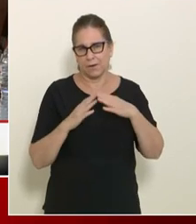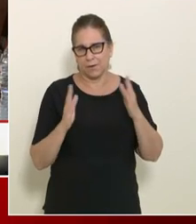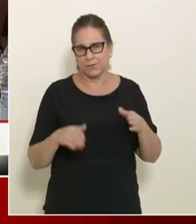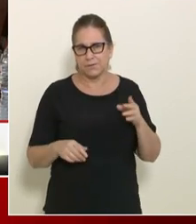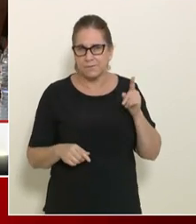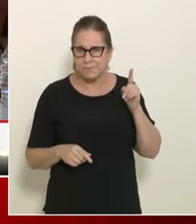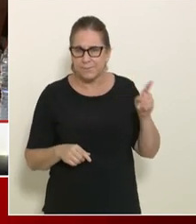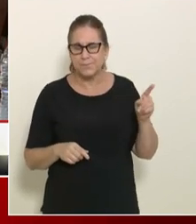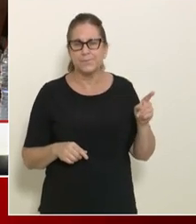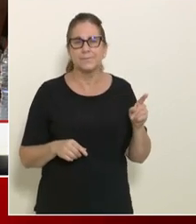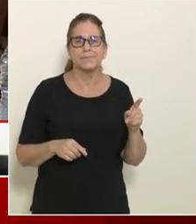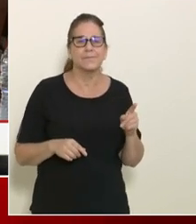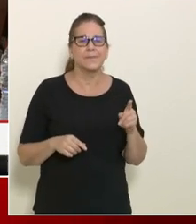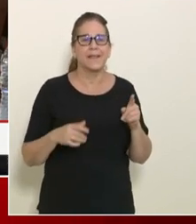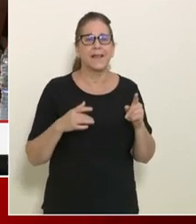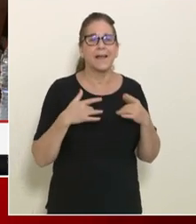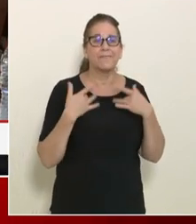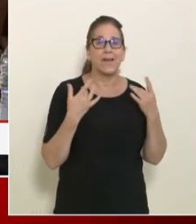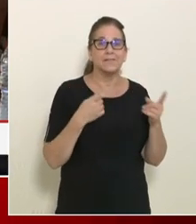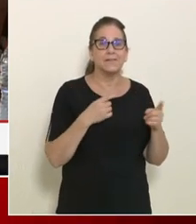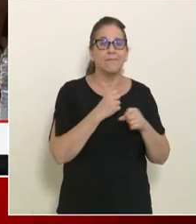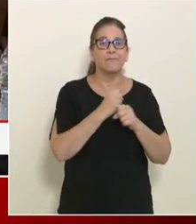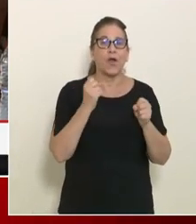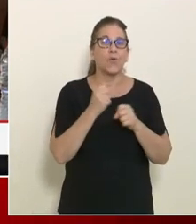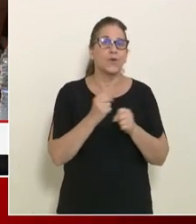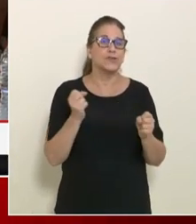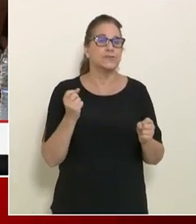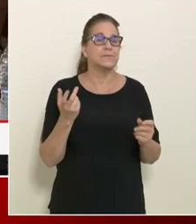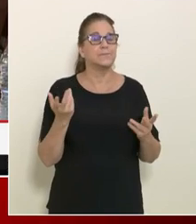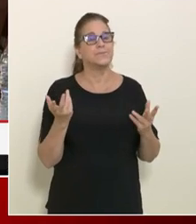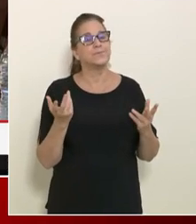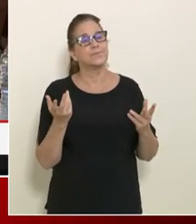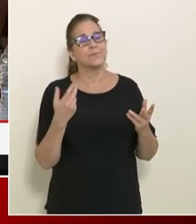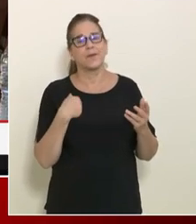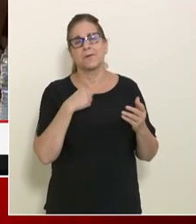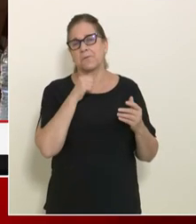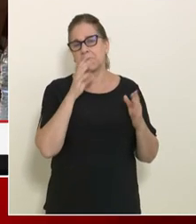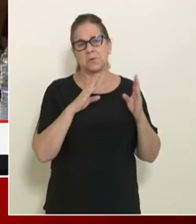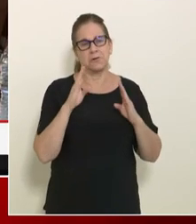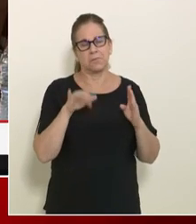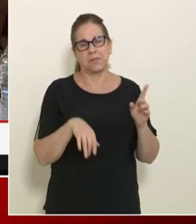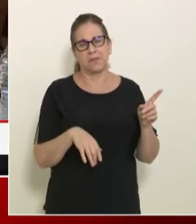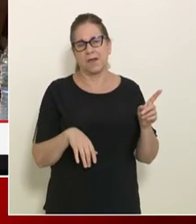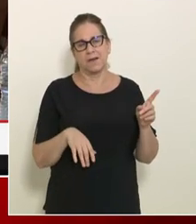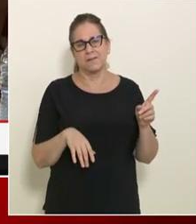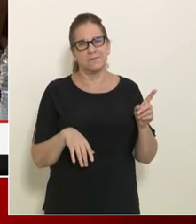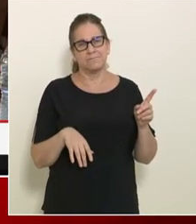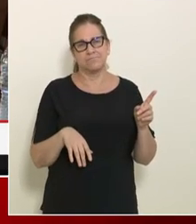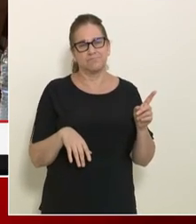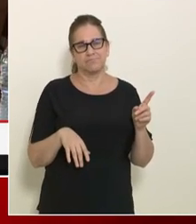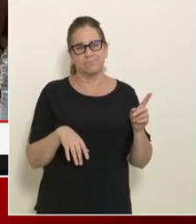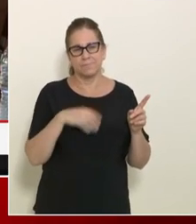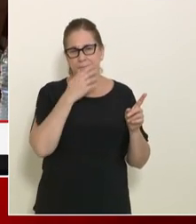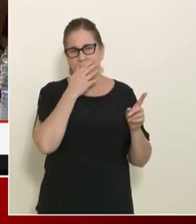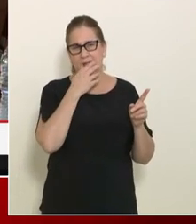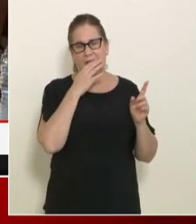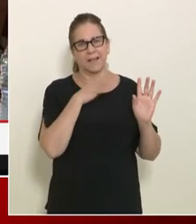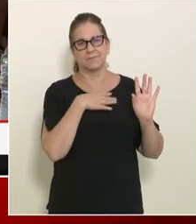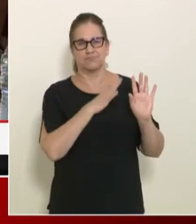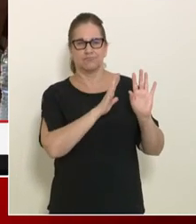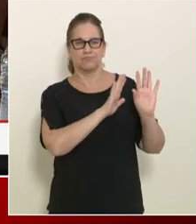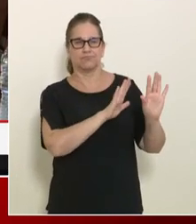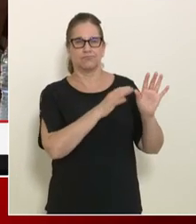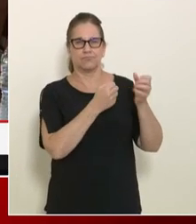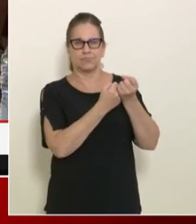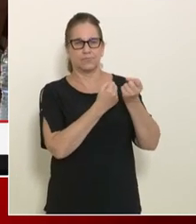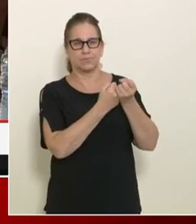us. The fireworks, not so much, because, we've supported the fireworks display